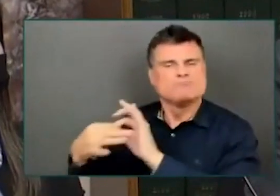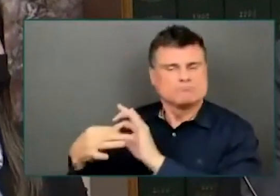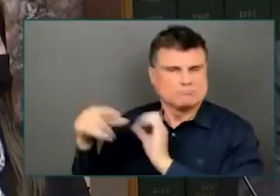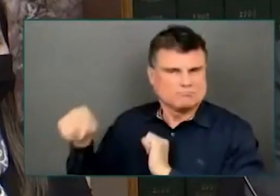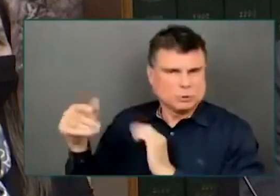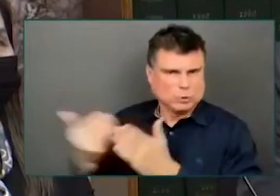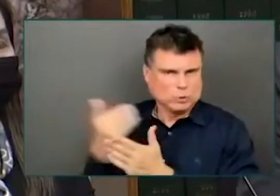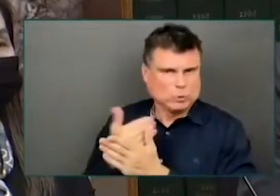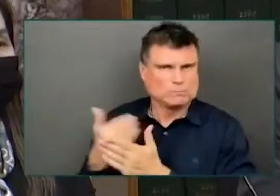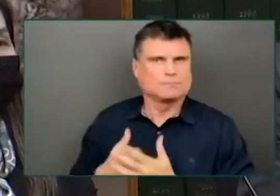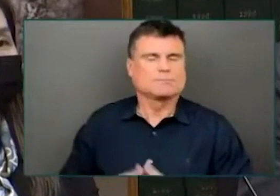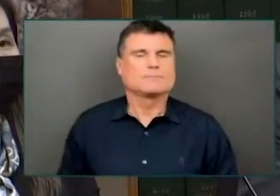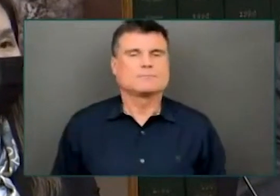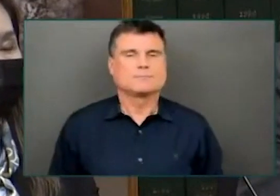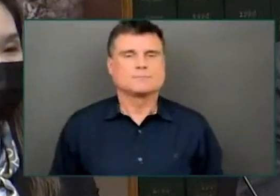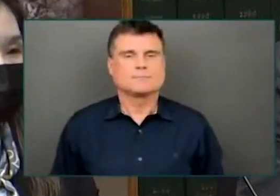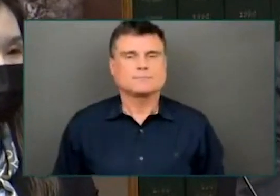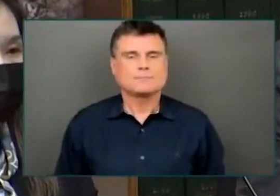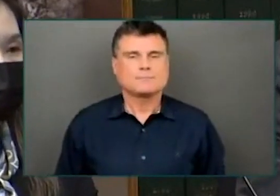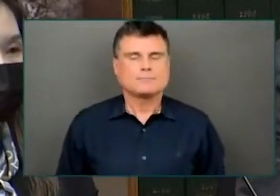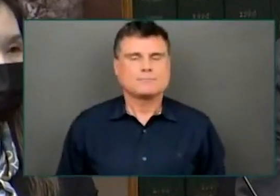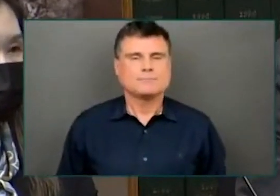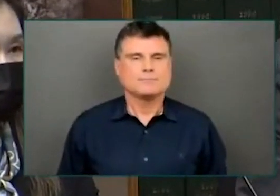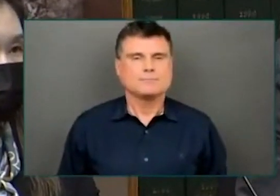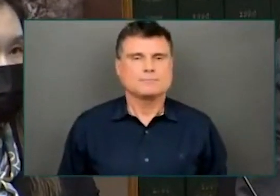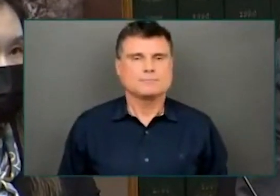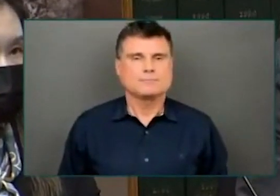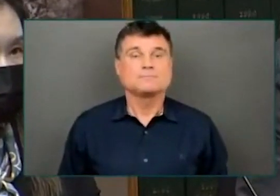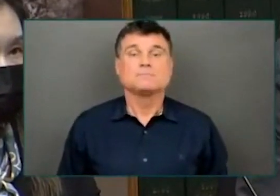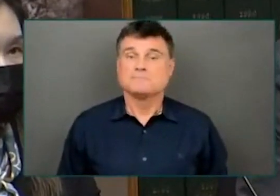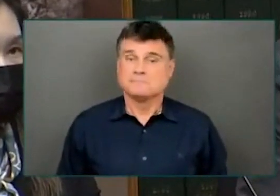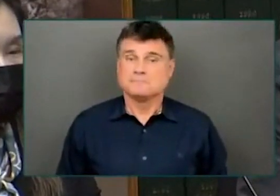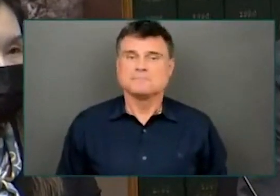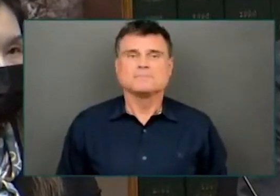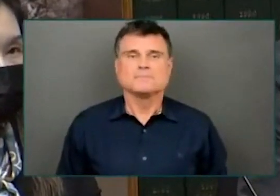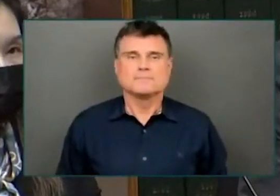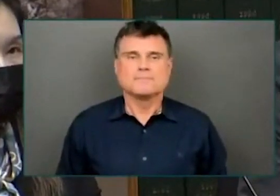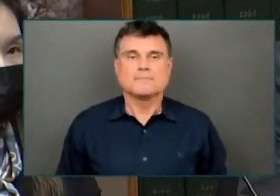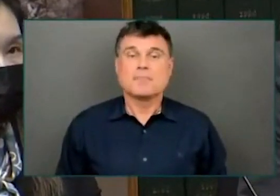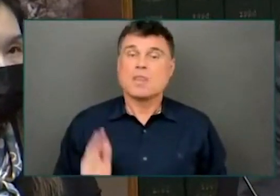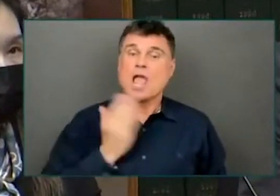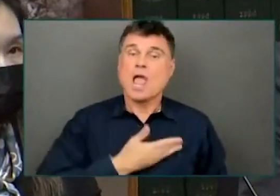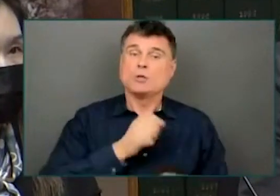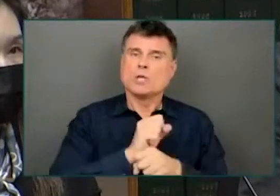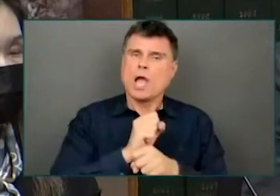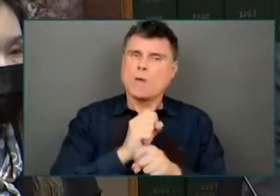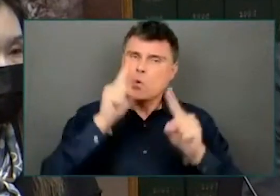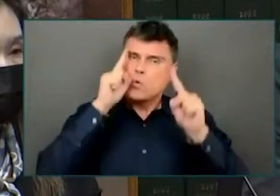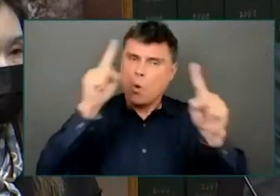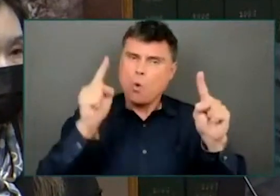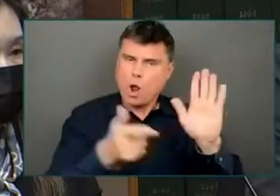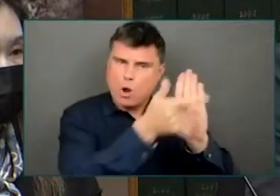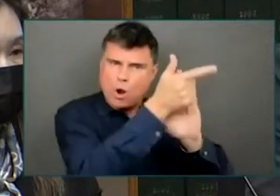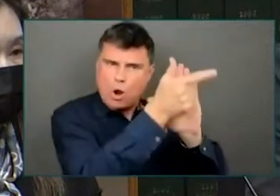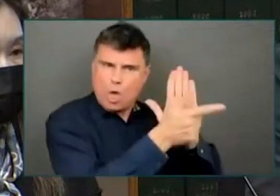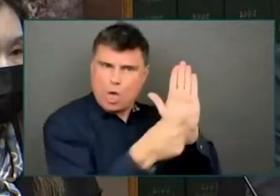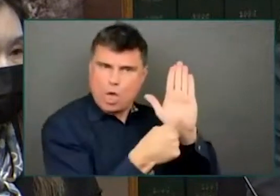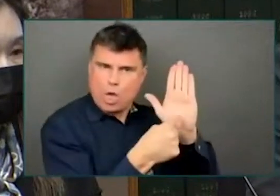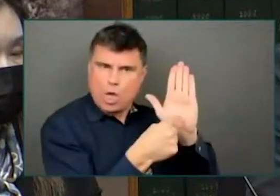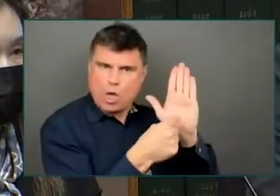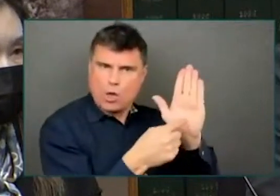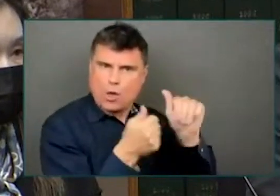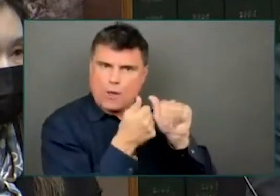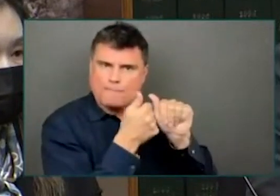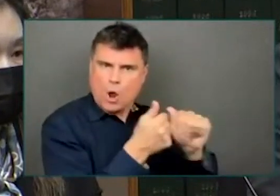And its job, Mr. Speaker, is to ensure that legislation is consistent with the United Nations Declaration on the Rights of Indigenous People